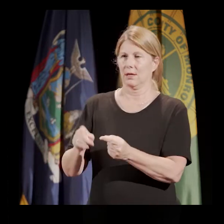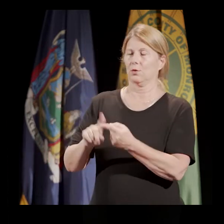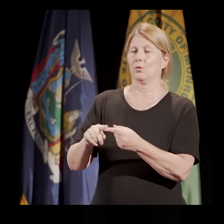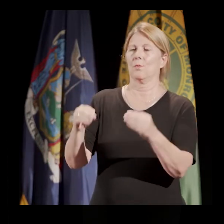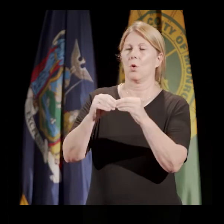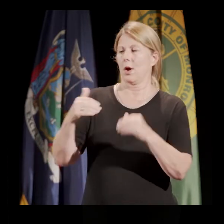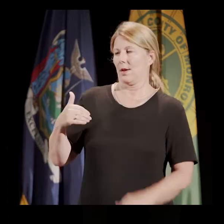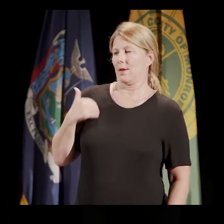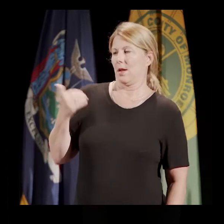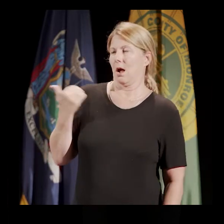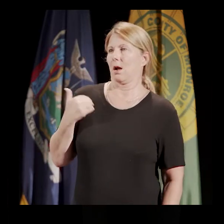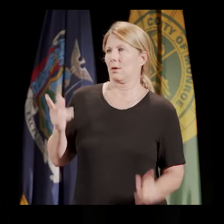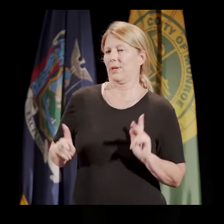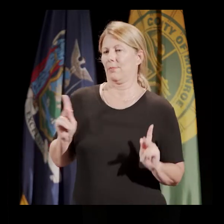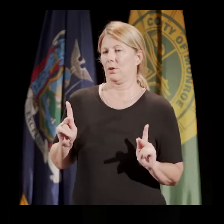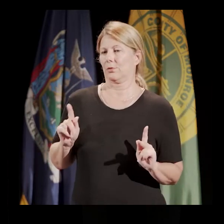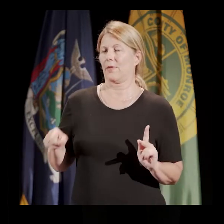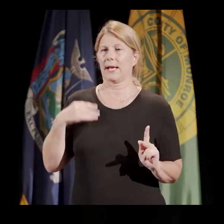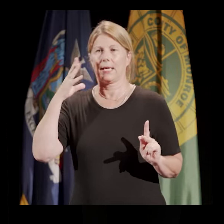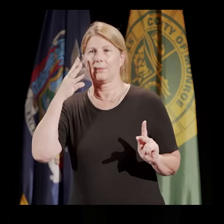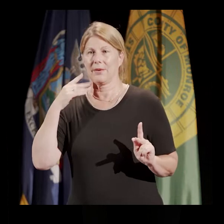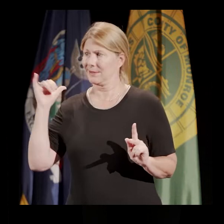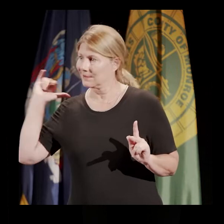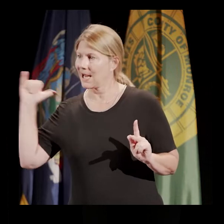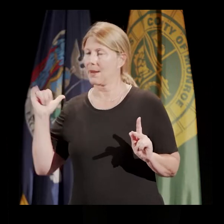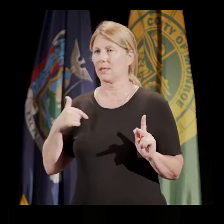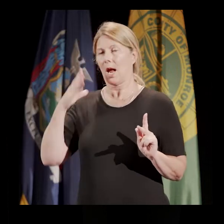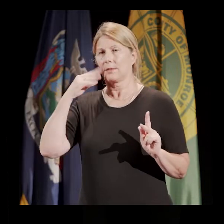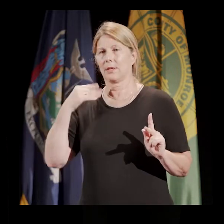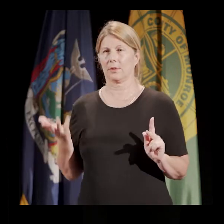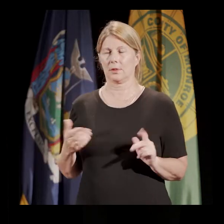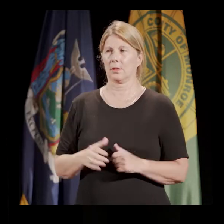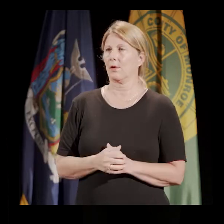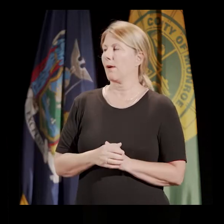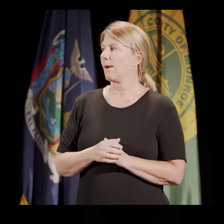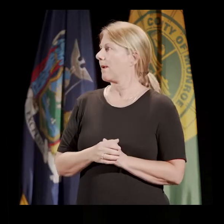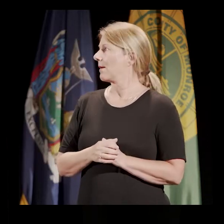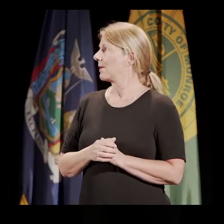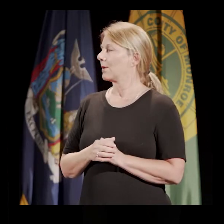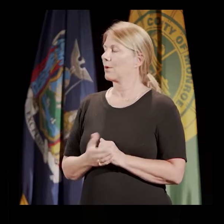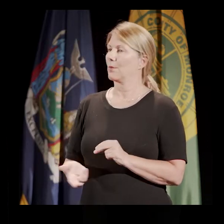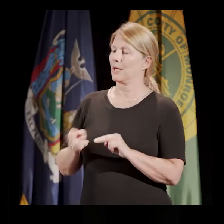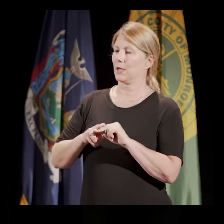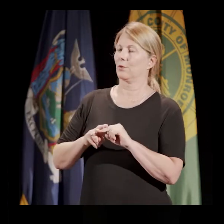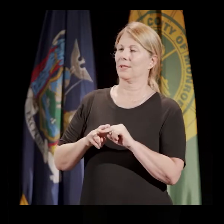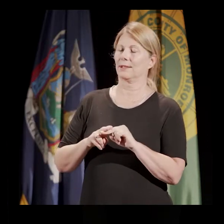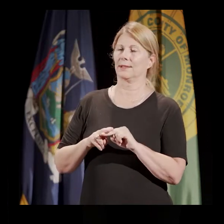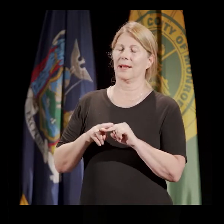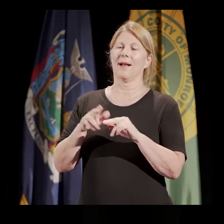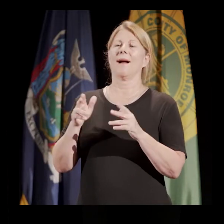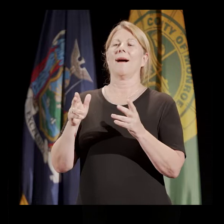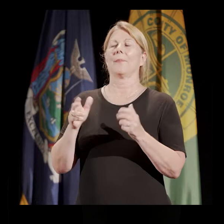can experience the same things that I did when I was a teenager. We increased the stipend for our young people in the Summer of Opportunity